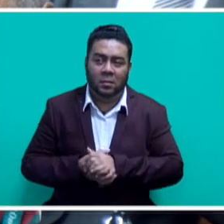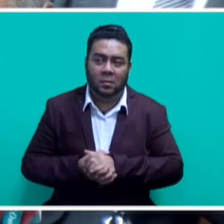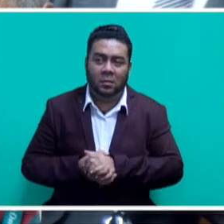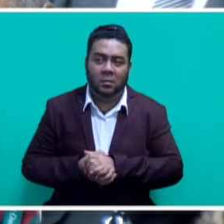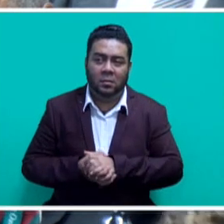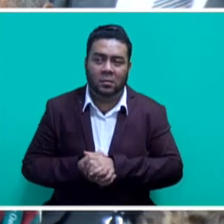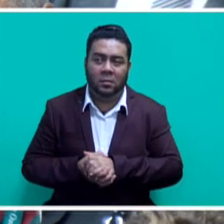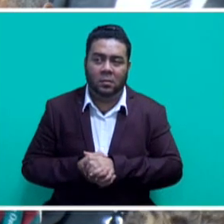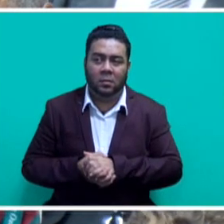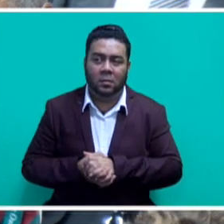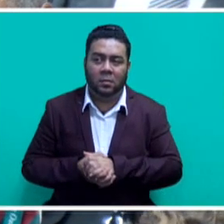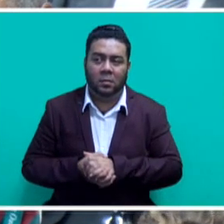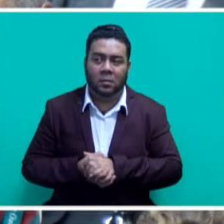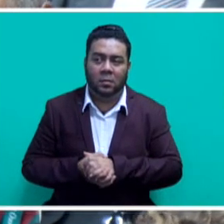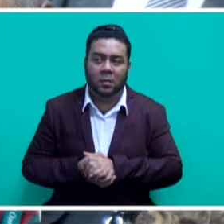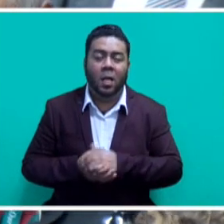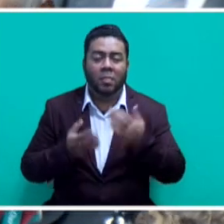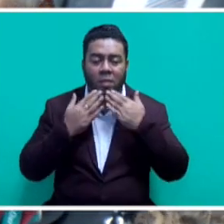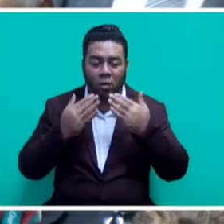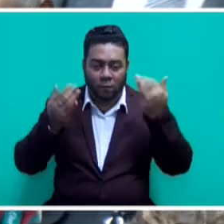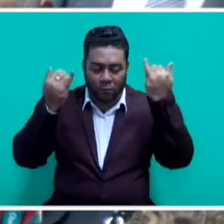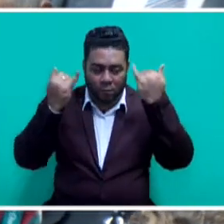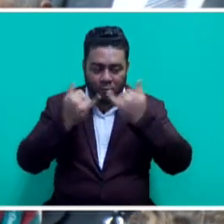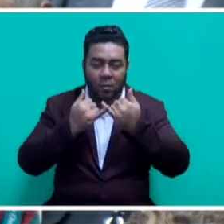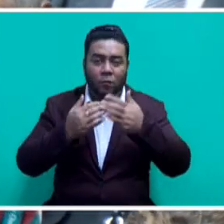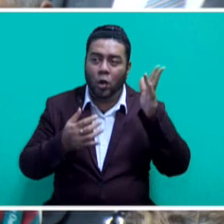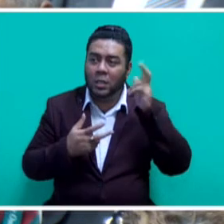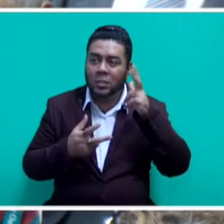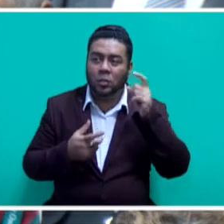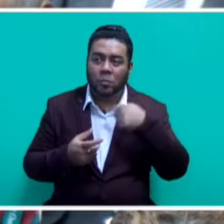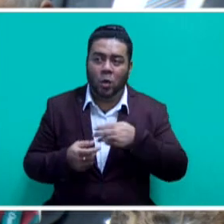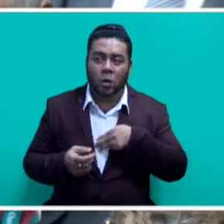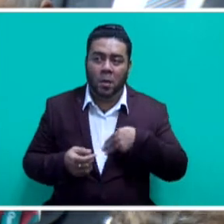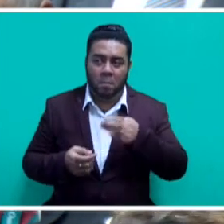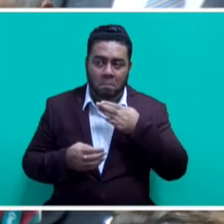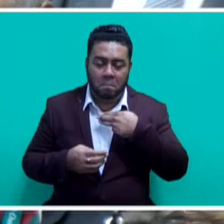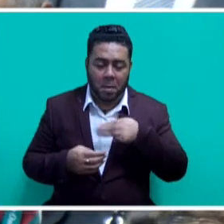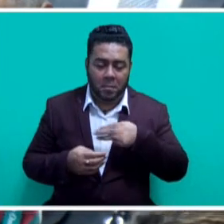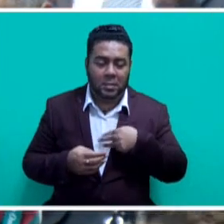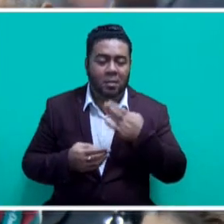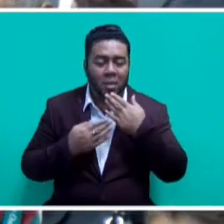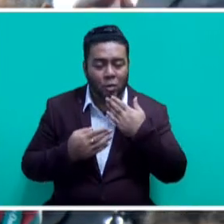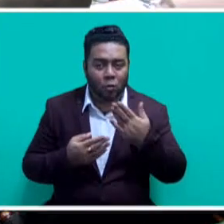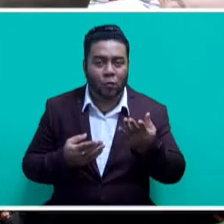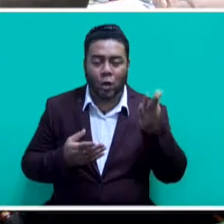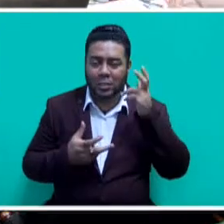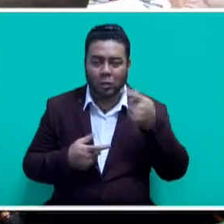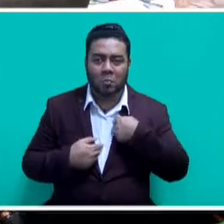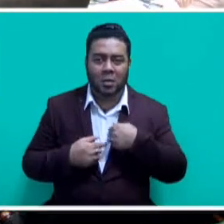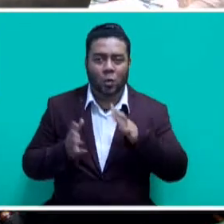Yes. Anyway, thank you very much for listening to me, all members. Thank you.